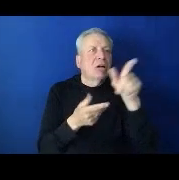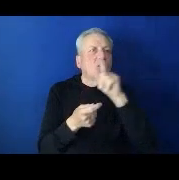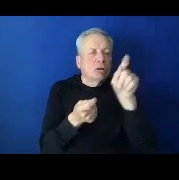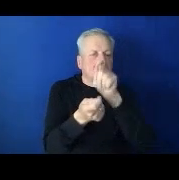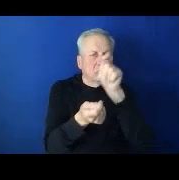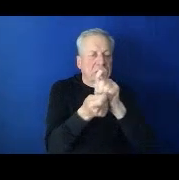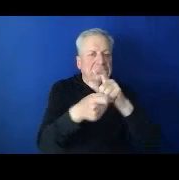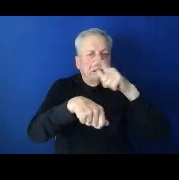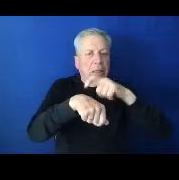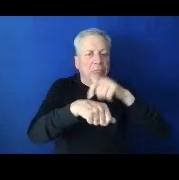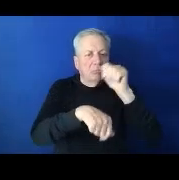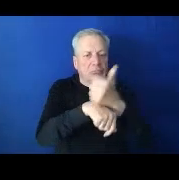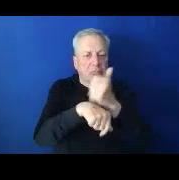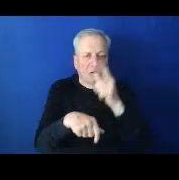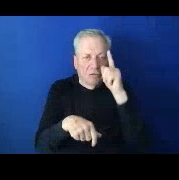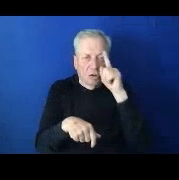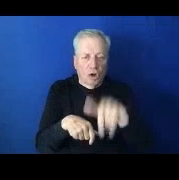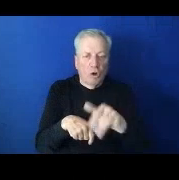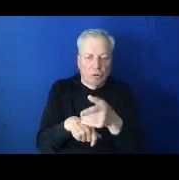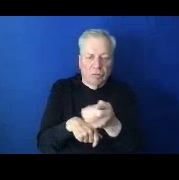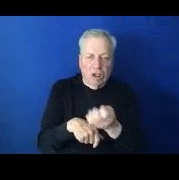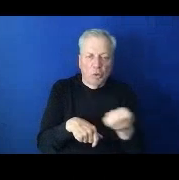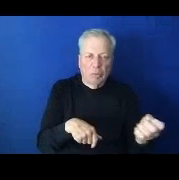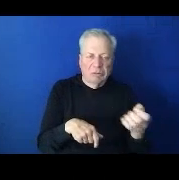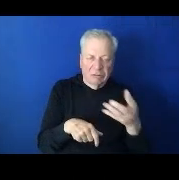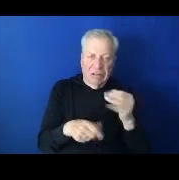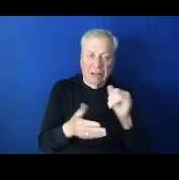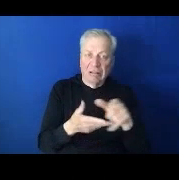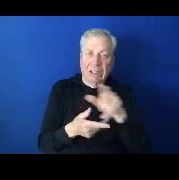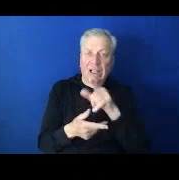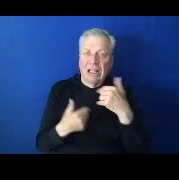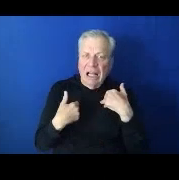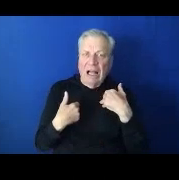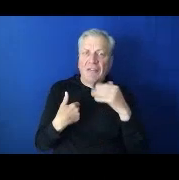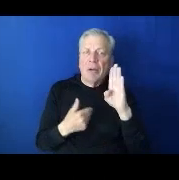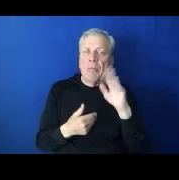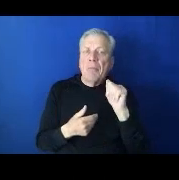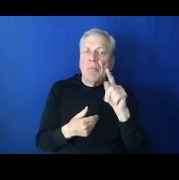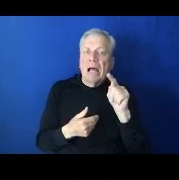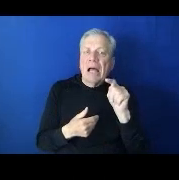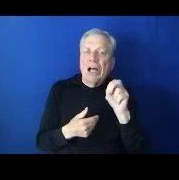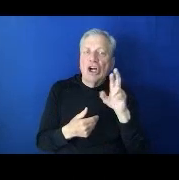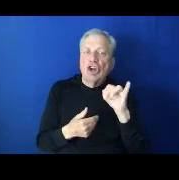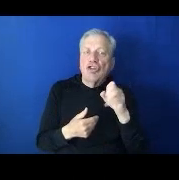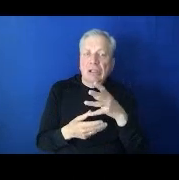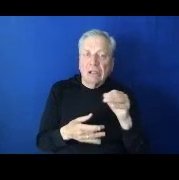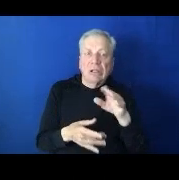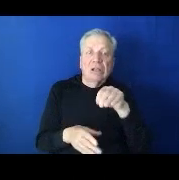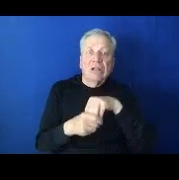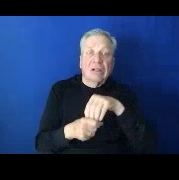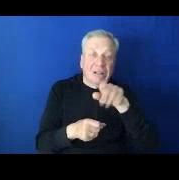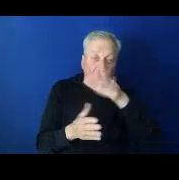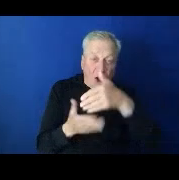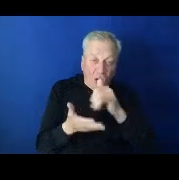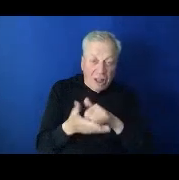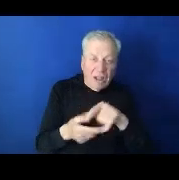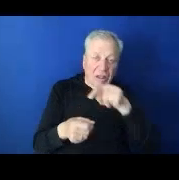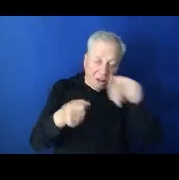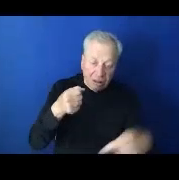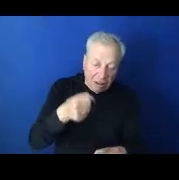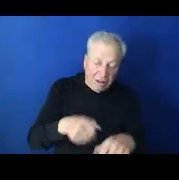timing for the instrument. This is a barrel that has batteries in it, and then buried under all this has the